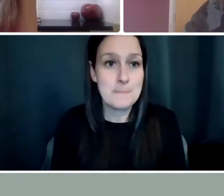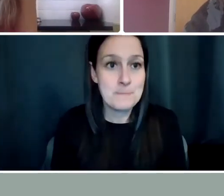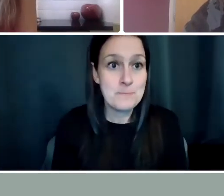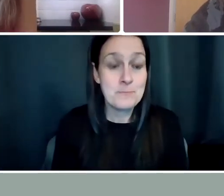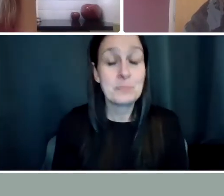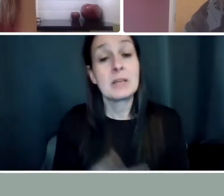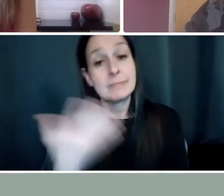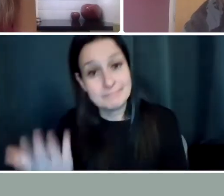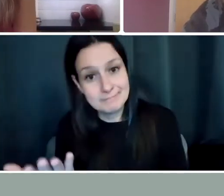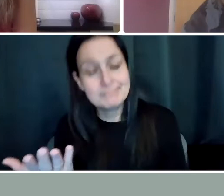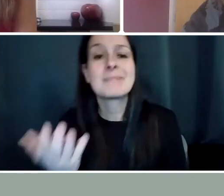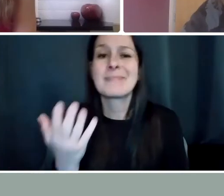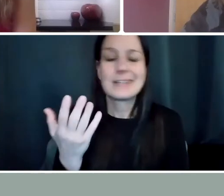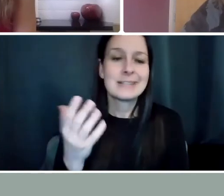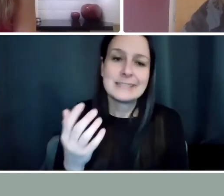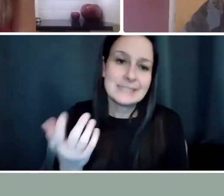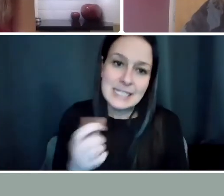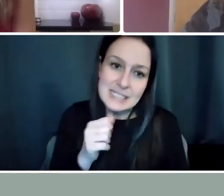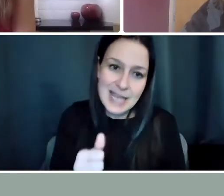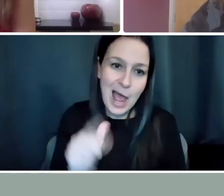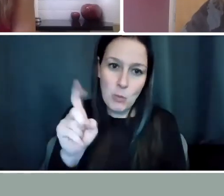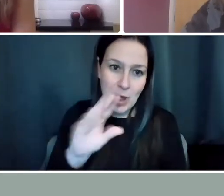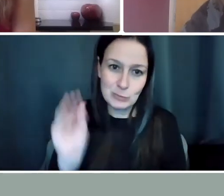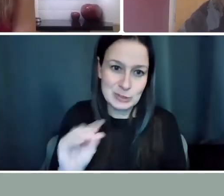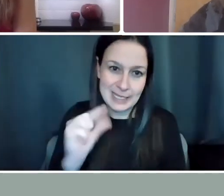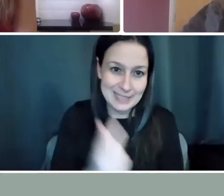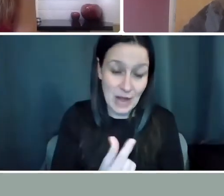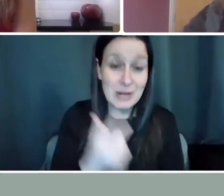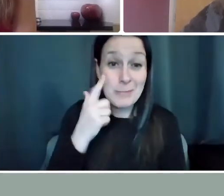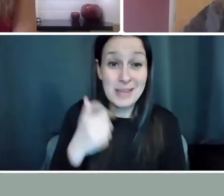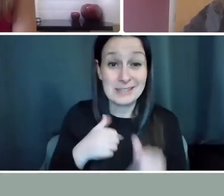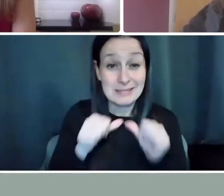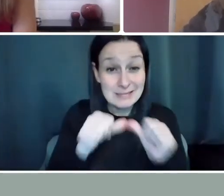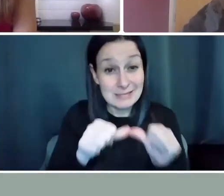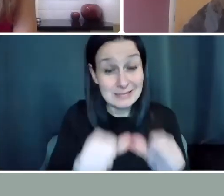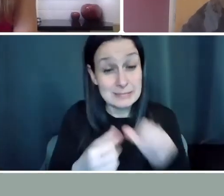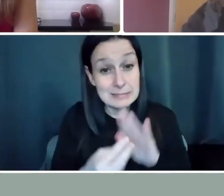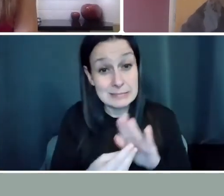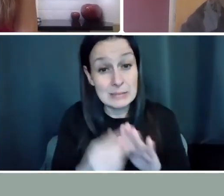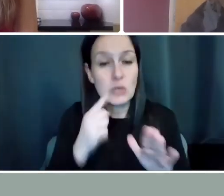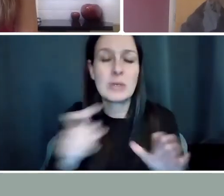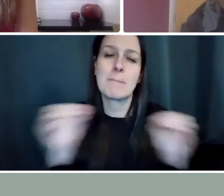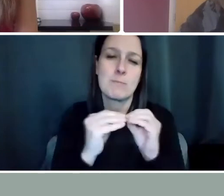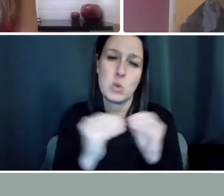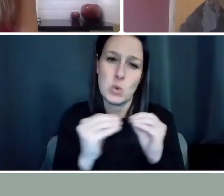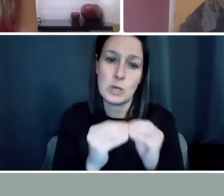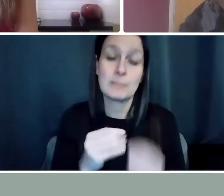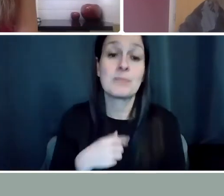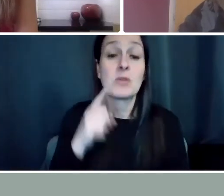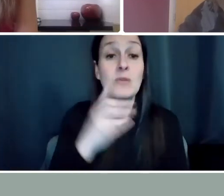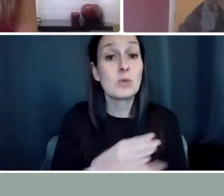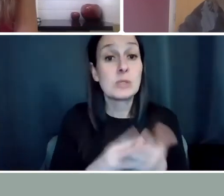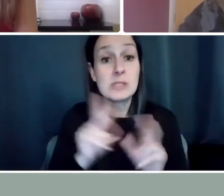Having said that, you know, that's not necessarily going to cut it when you're dealing with this on a long-term basis. You got to do more. So for some